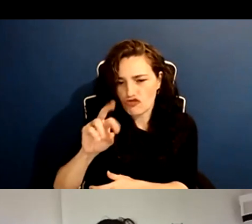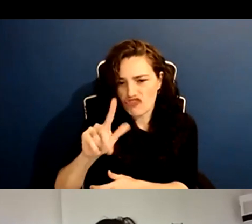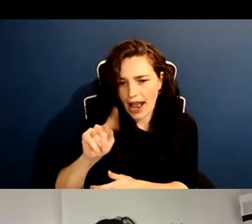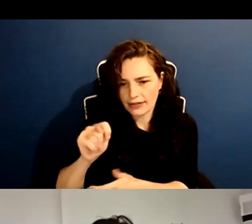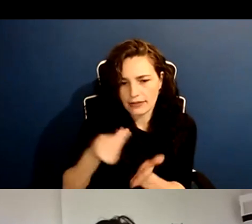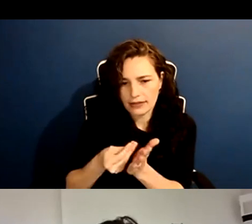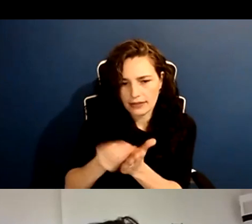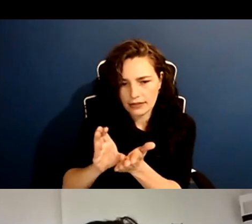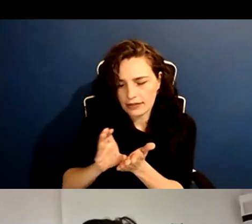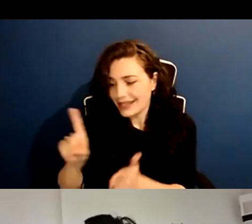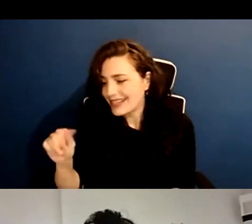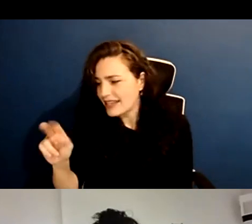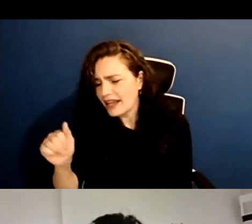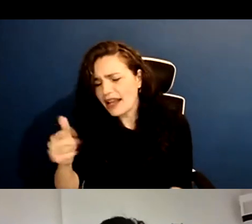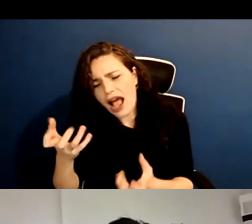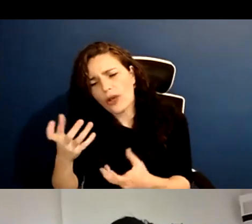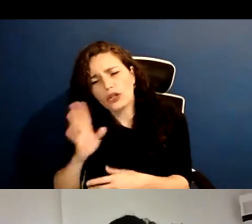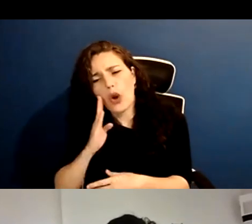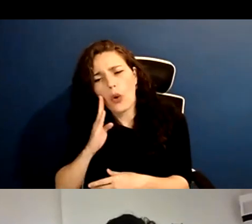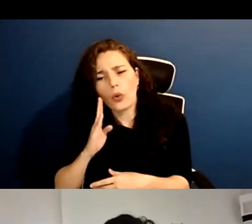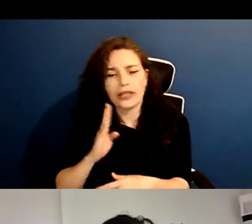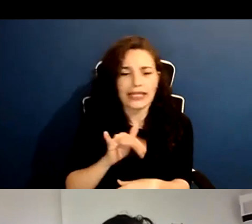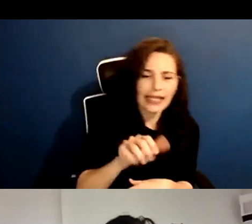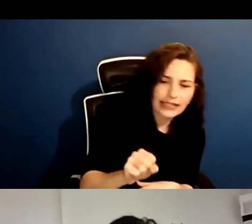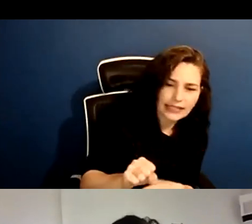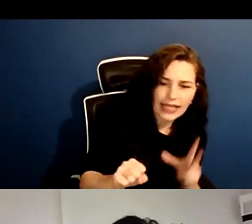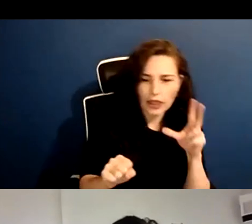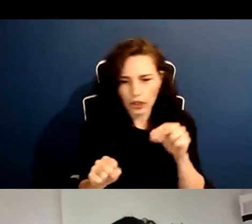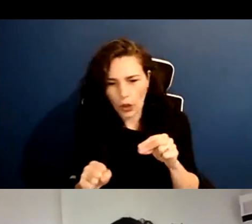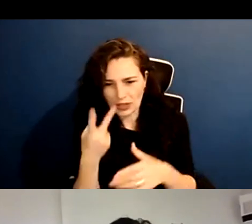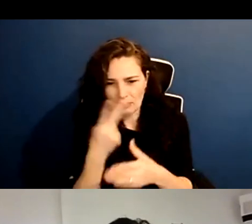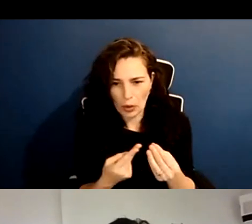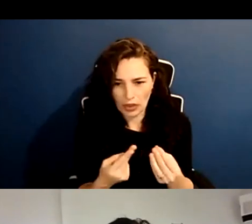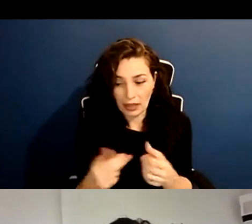the yeses and the noes that are involved in these processes, but